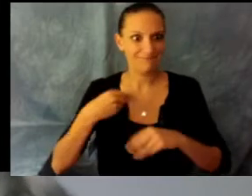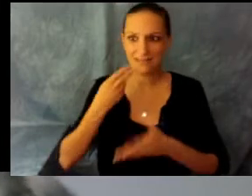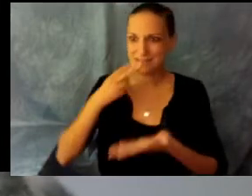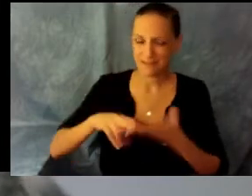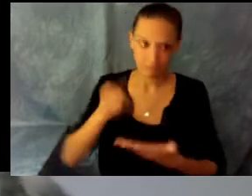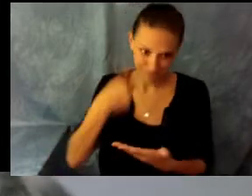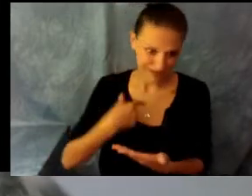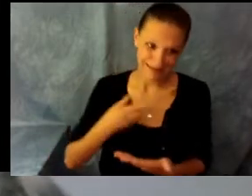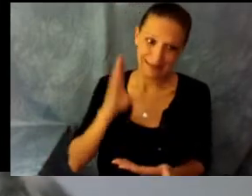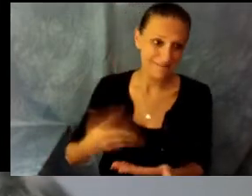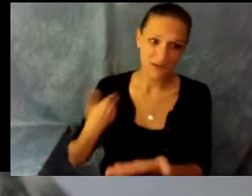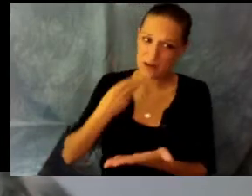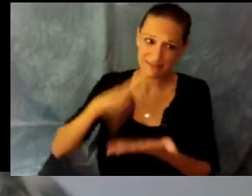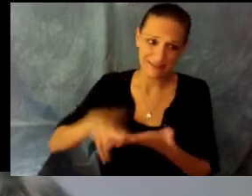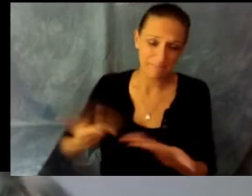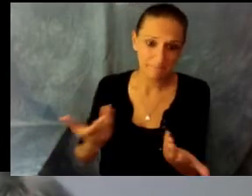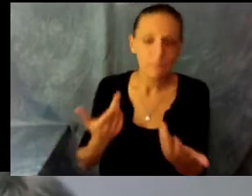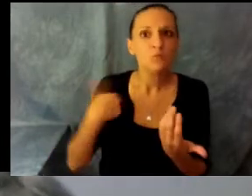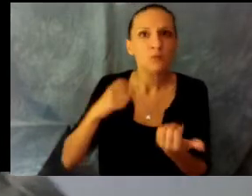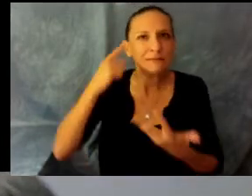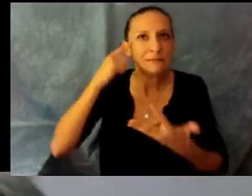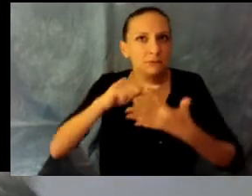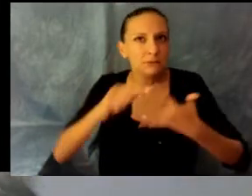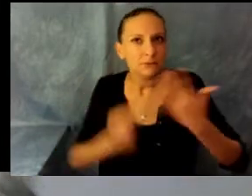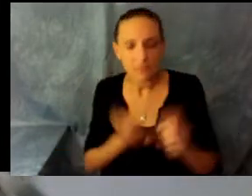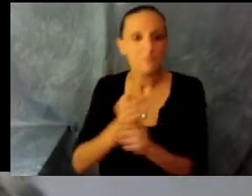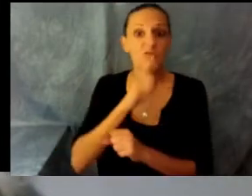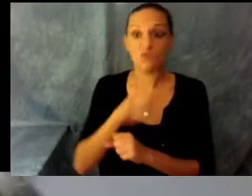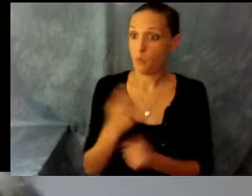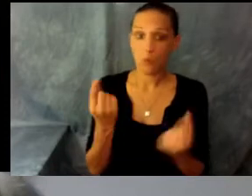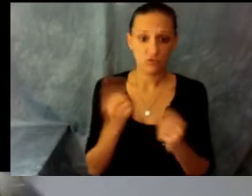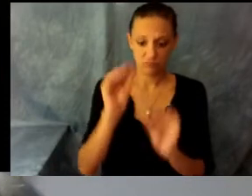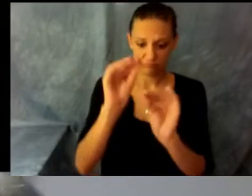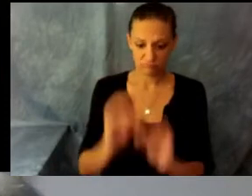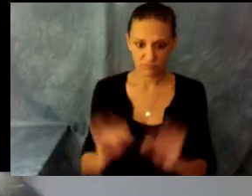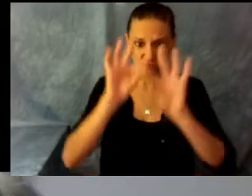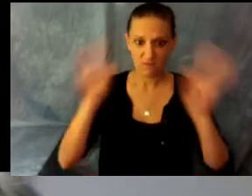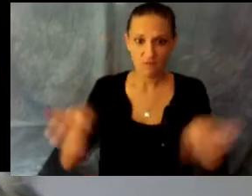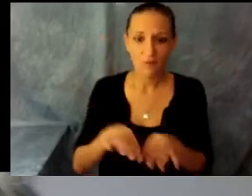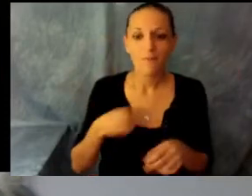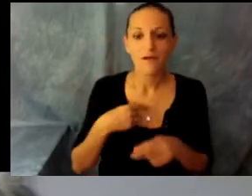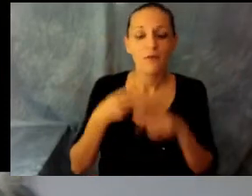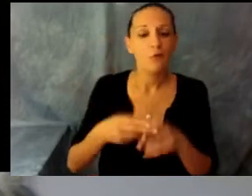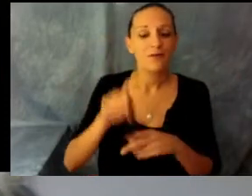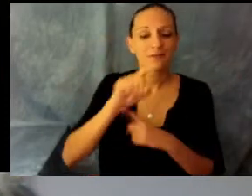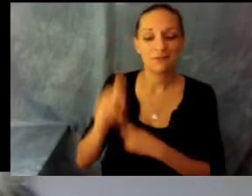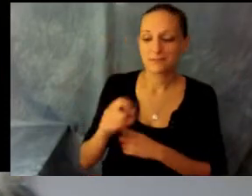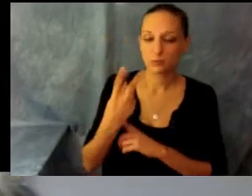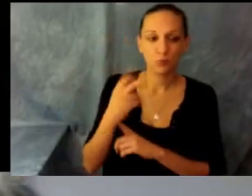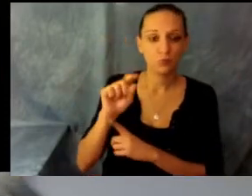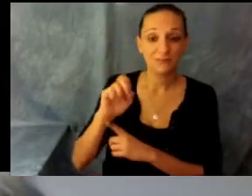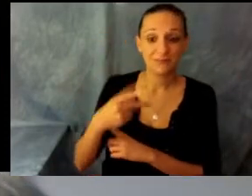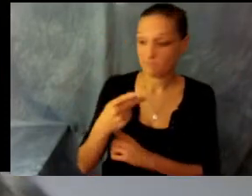in stock. We try to think of everything so that the voter just has to complete the form. I call it the Texas two-step: sign it and mail it back